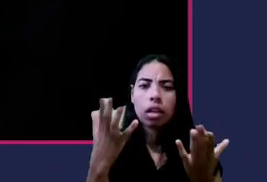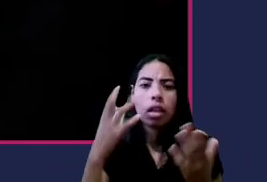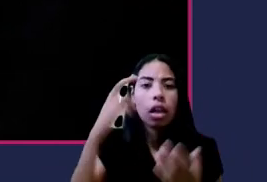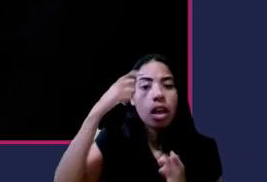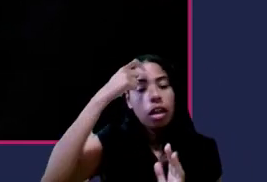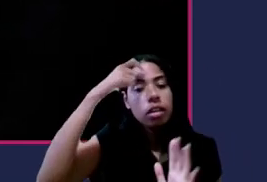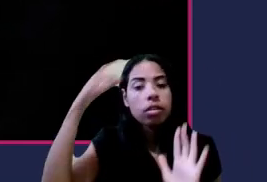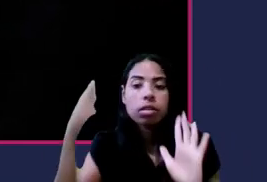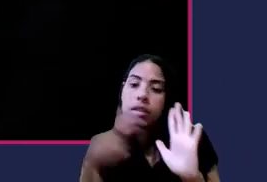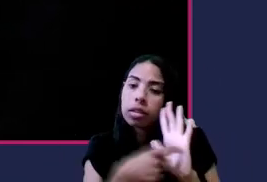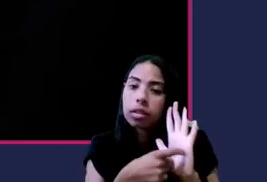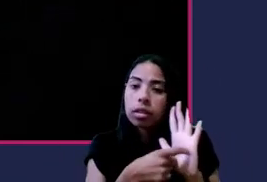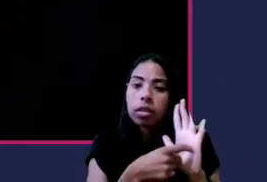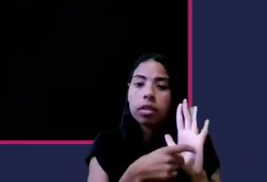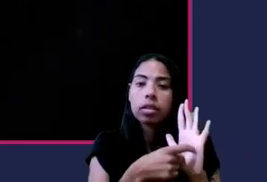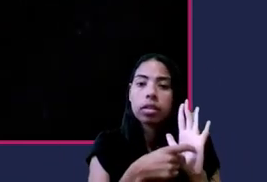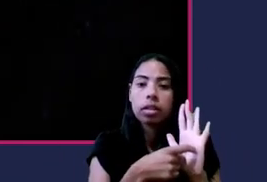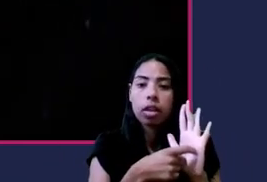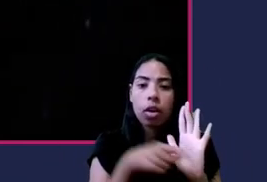technologies like